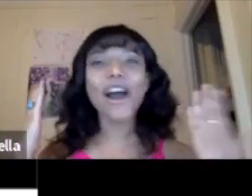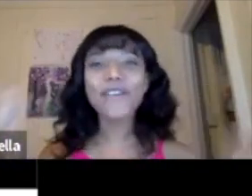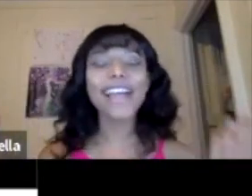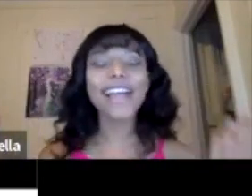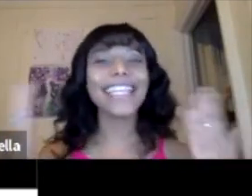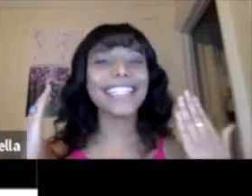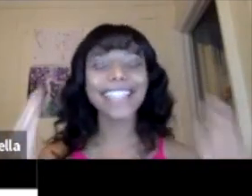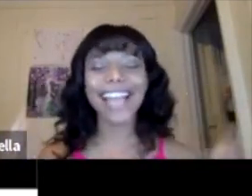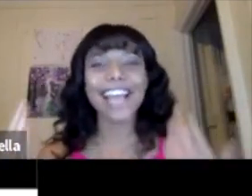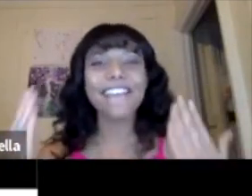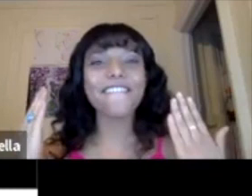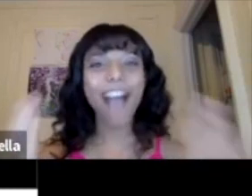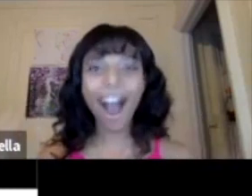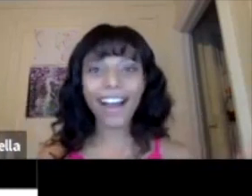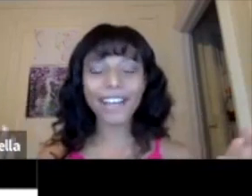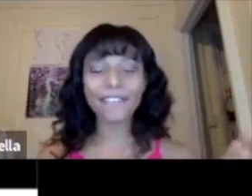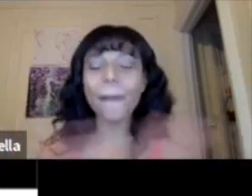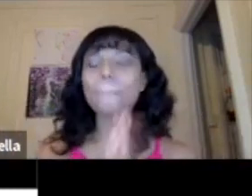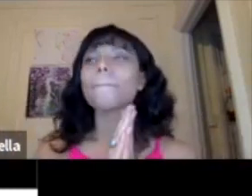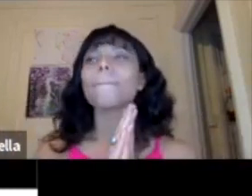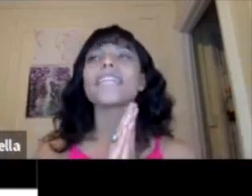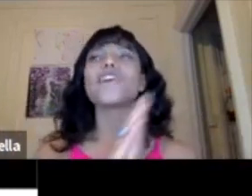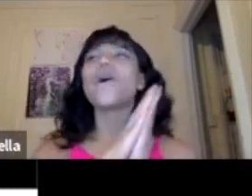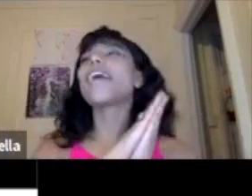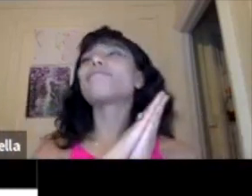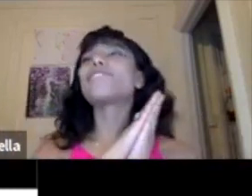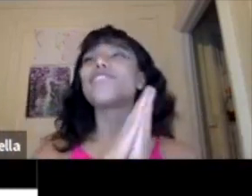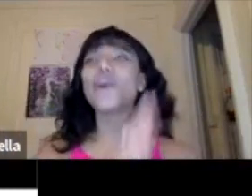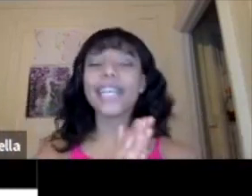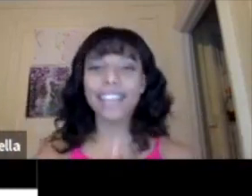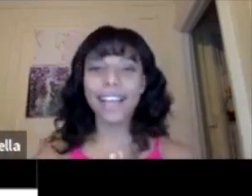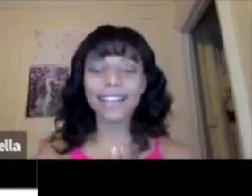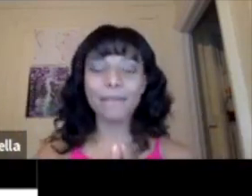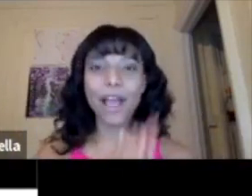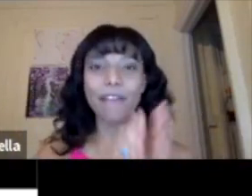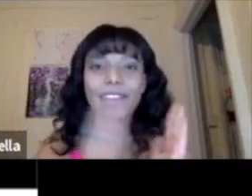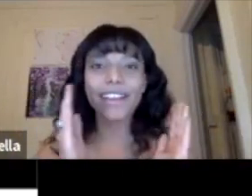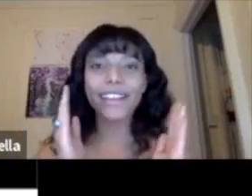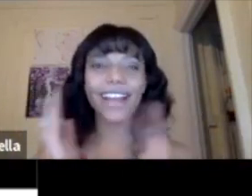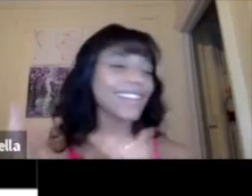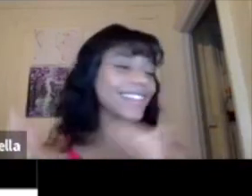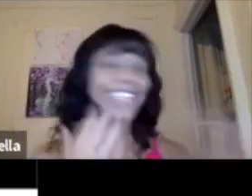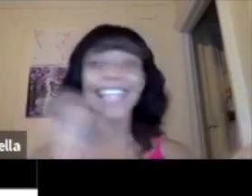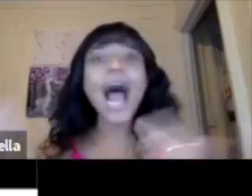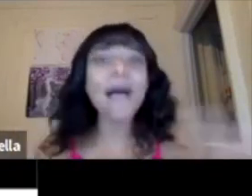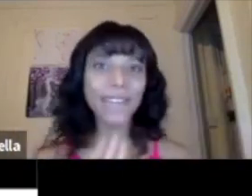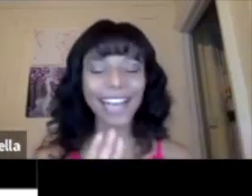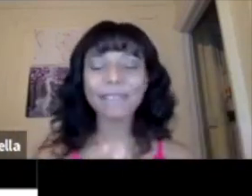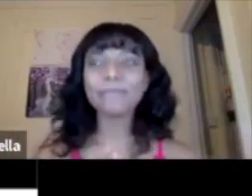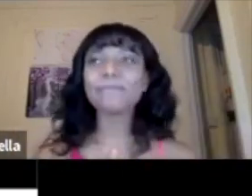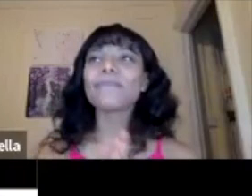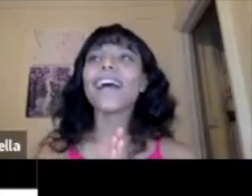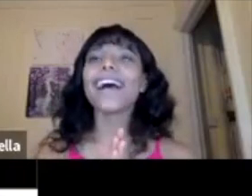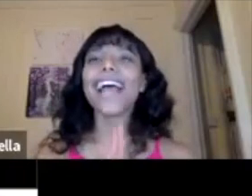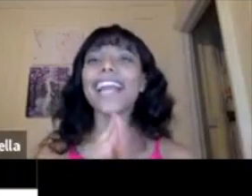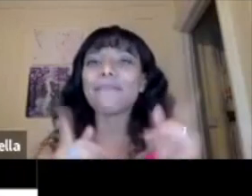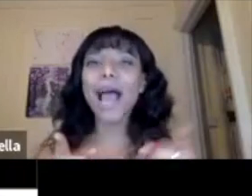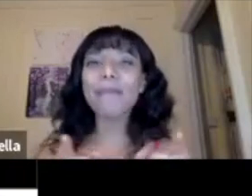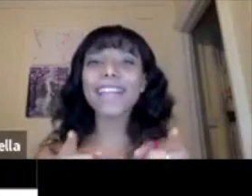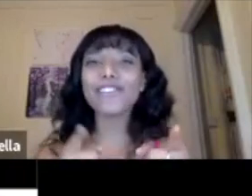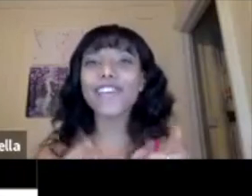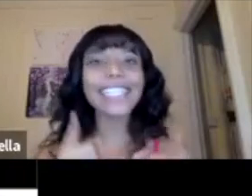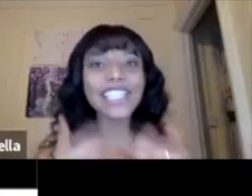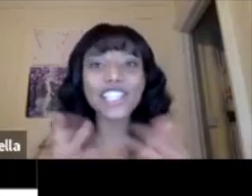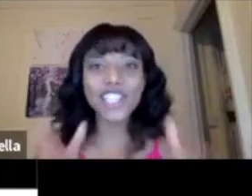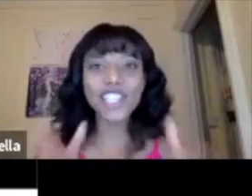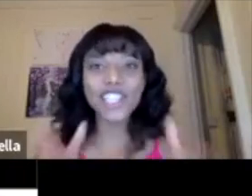it's already day 5. So I am so excited about everything that is happening. And I am happy